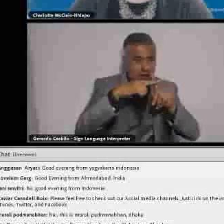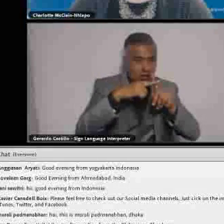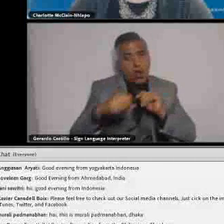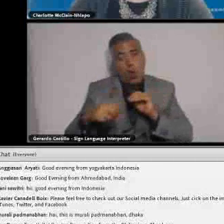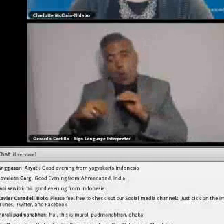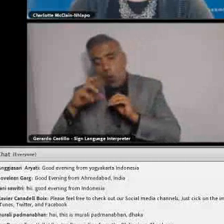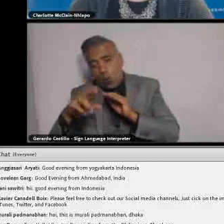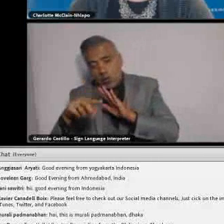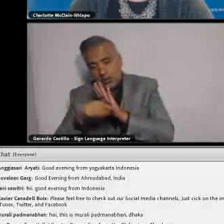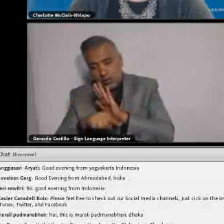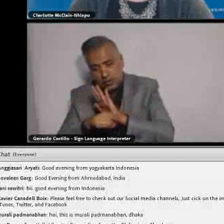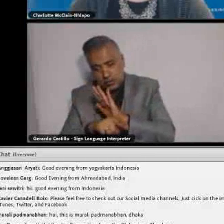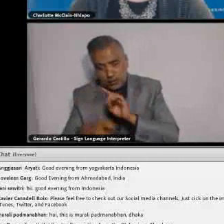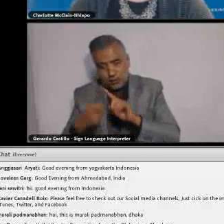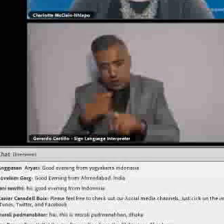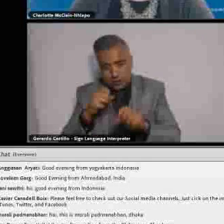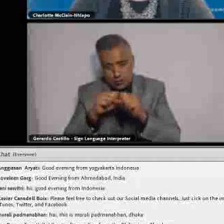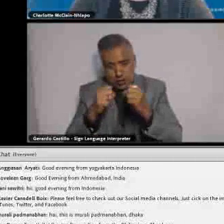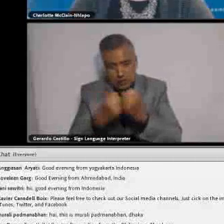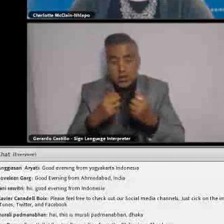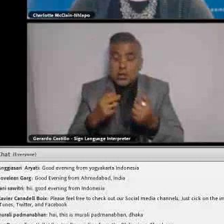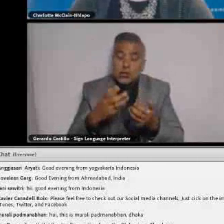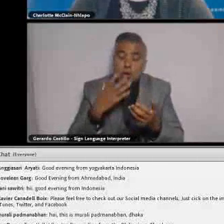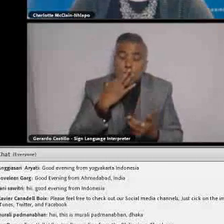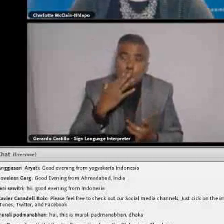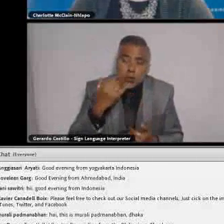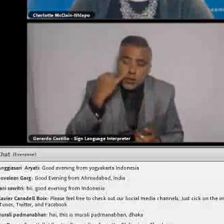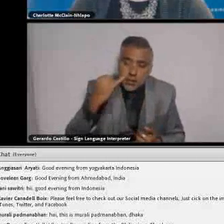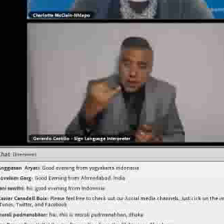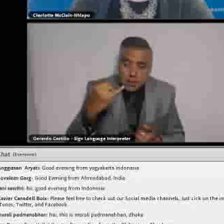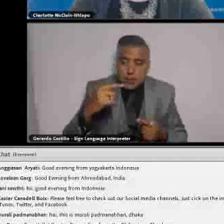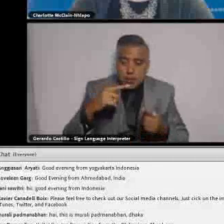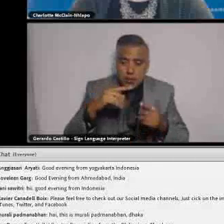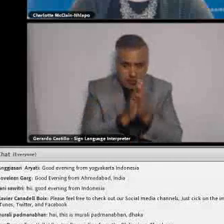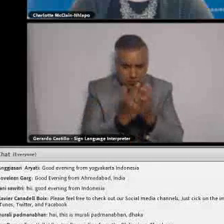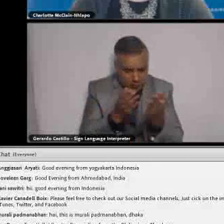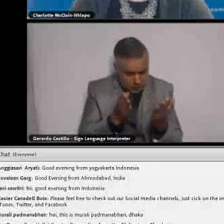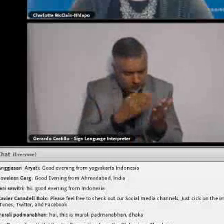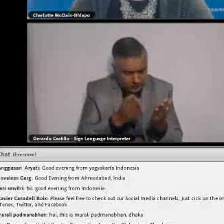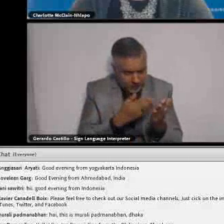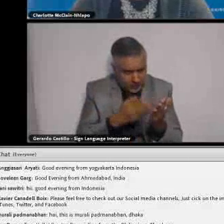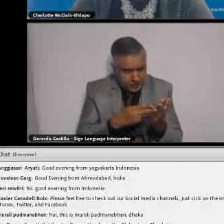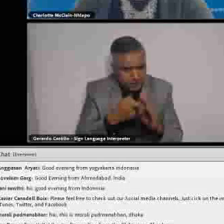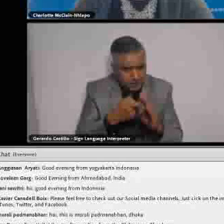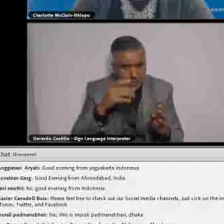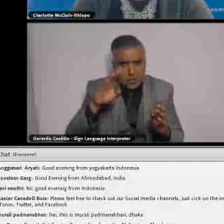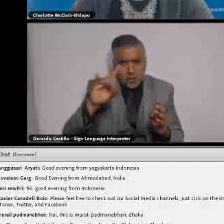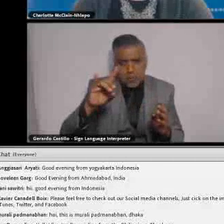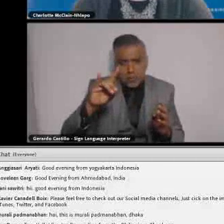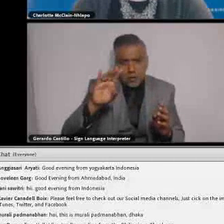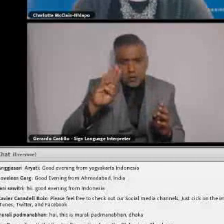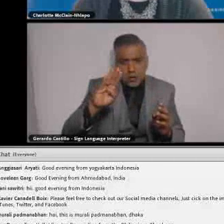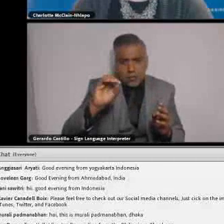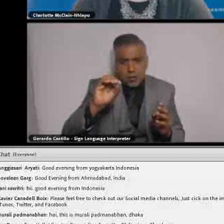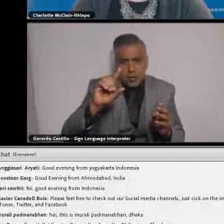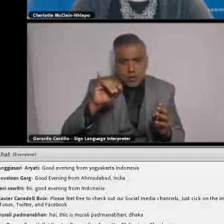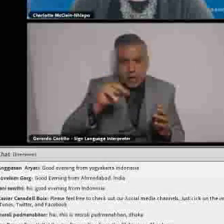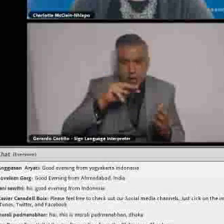in society. So a nice example they give in the book is from Bolivia, looking at secondary